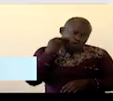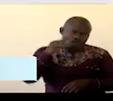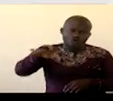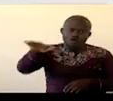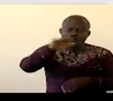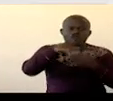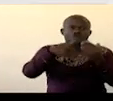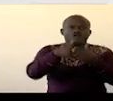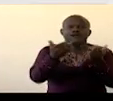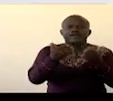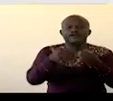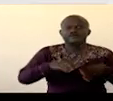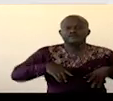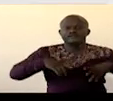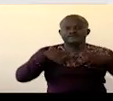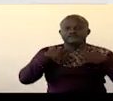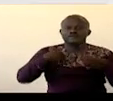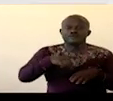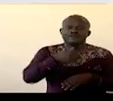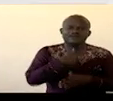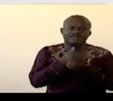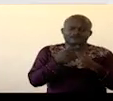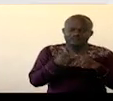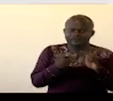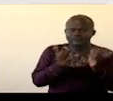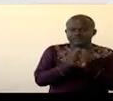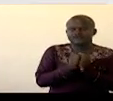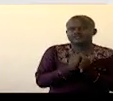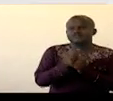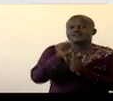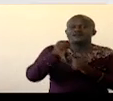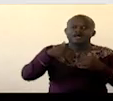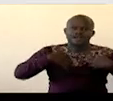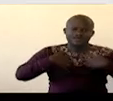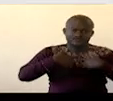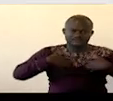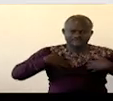you live, we have different plants and animals.